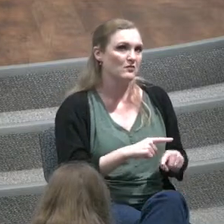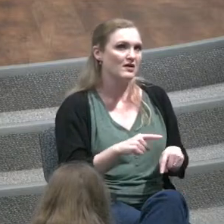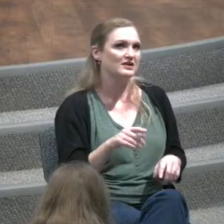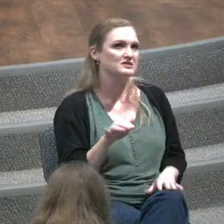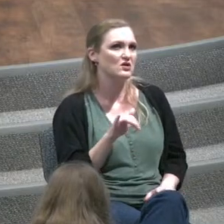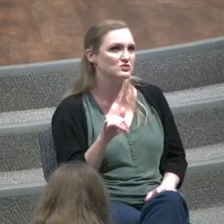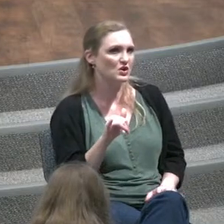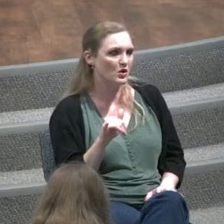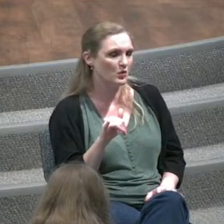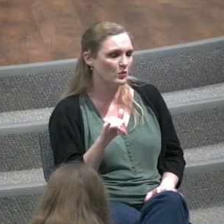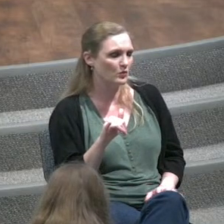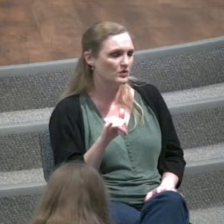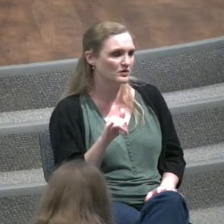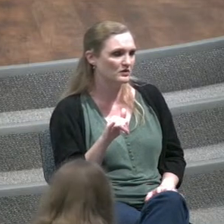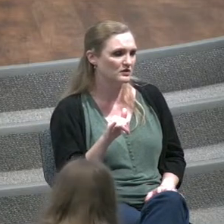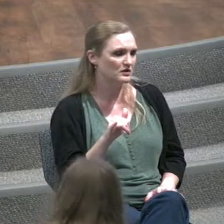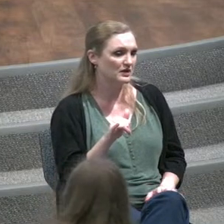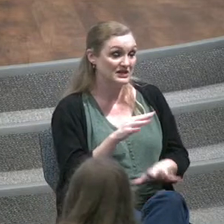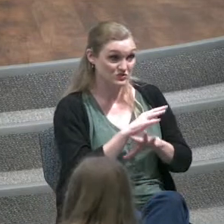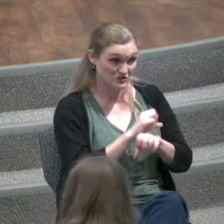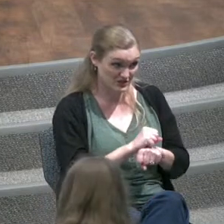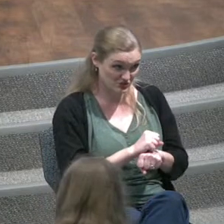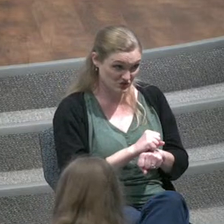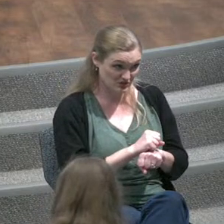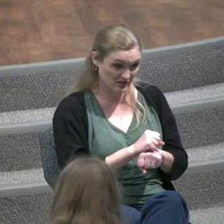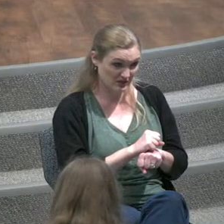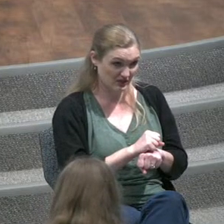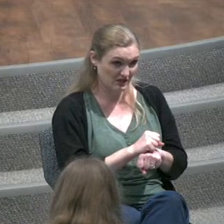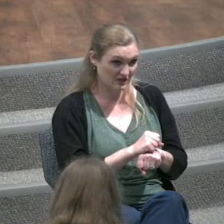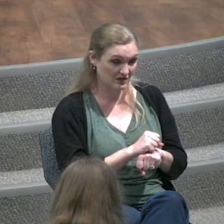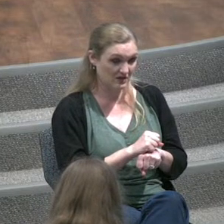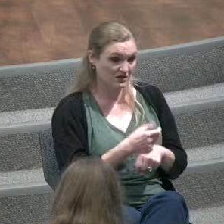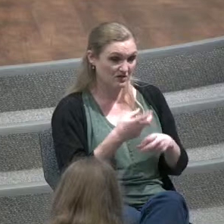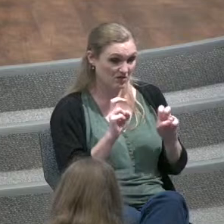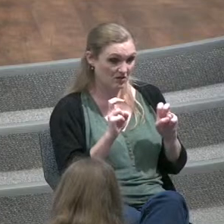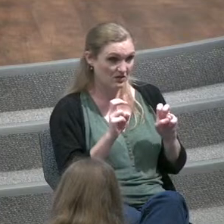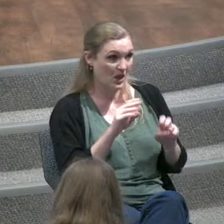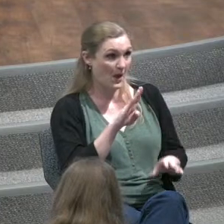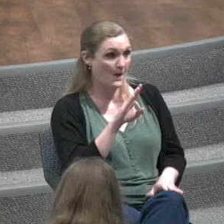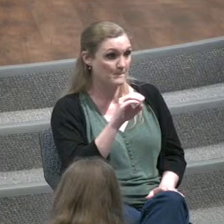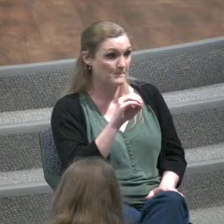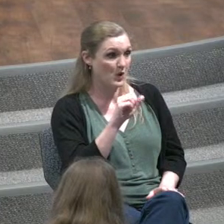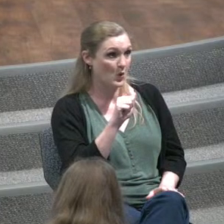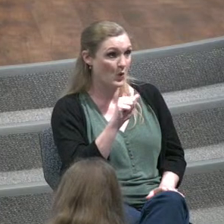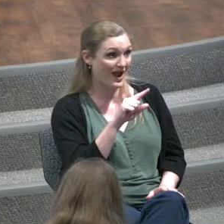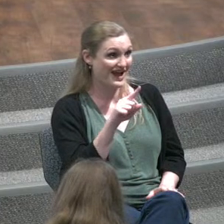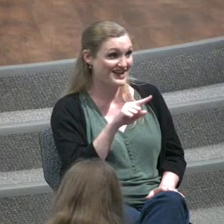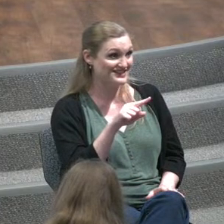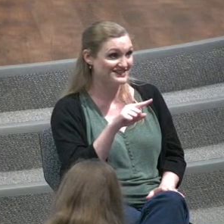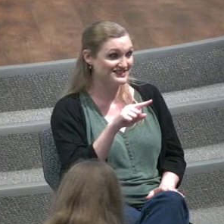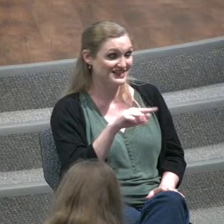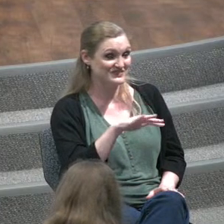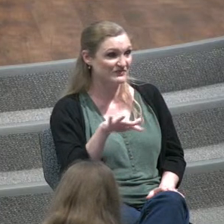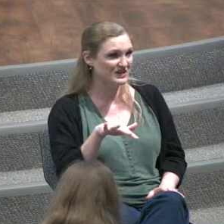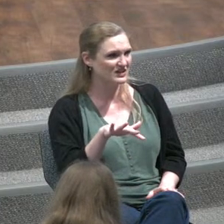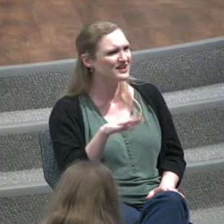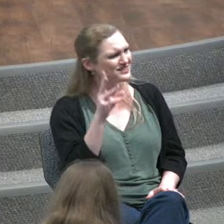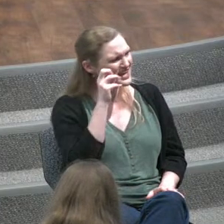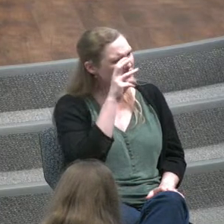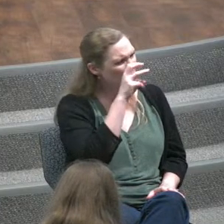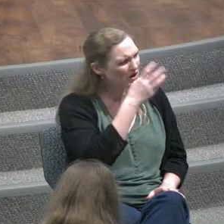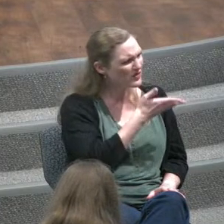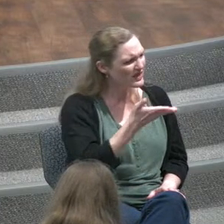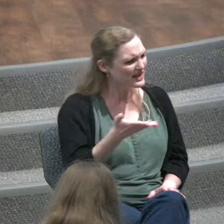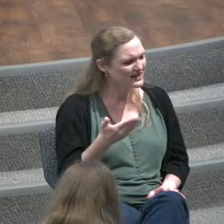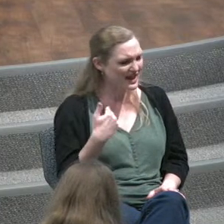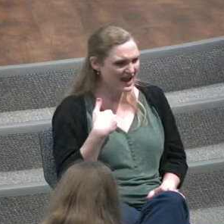also, this place also is traditionally identified as Boaz's field. It's kind of a weird thing